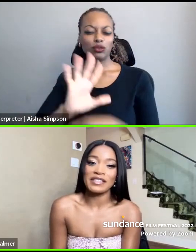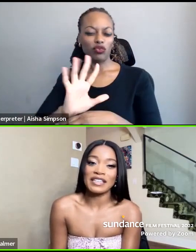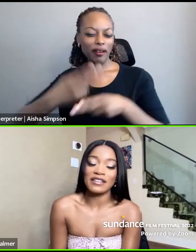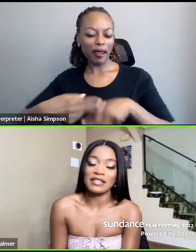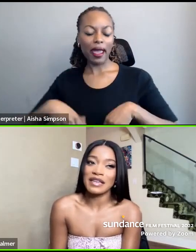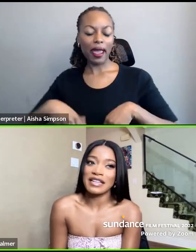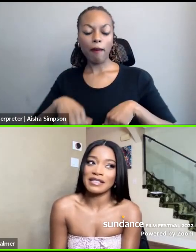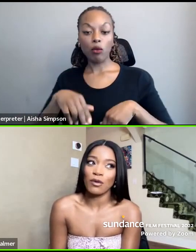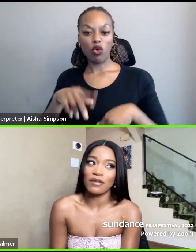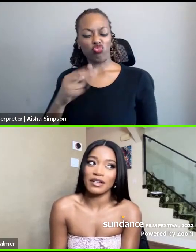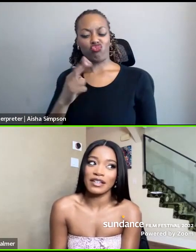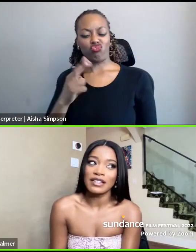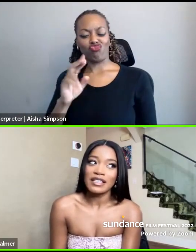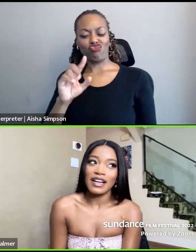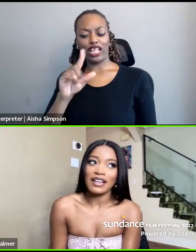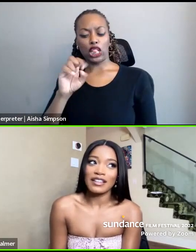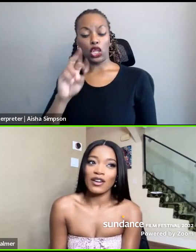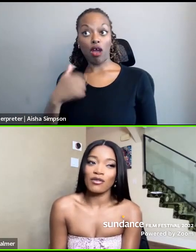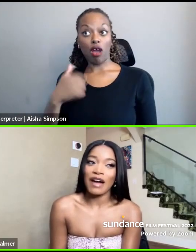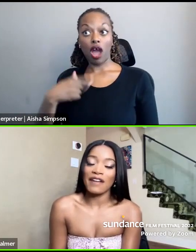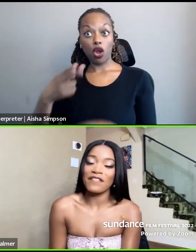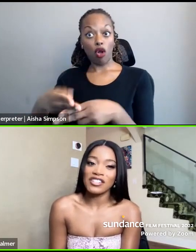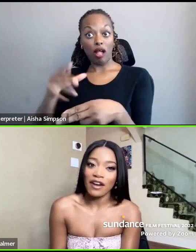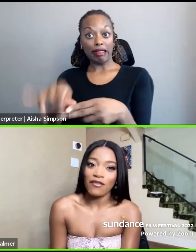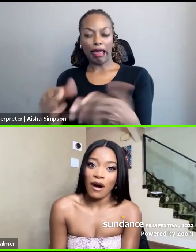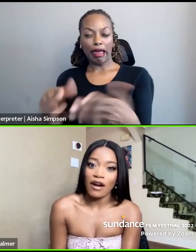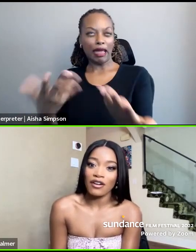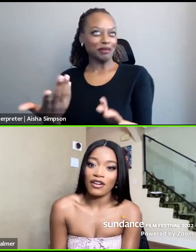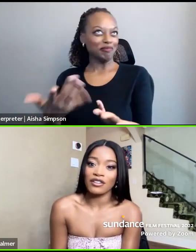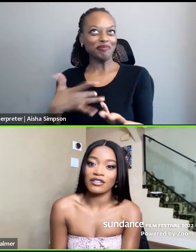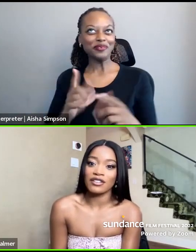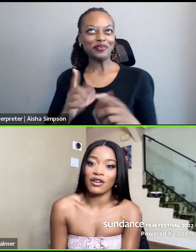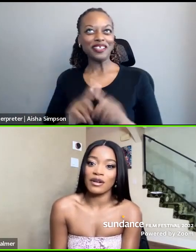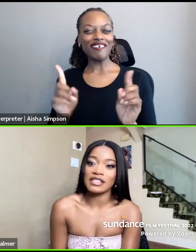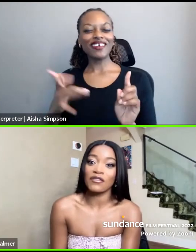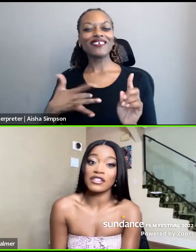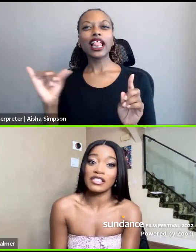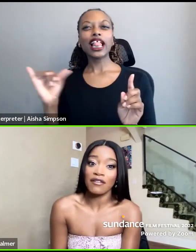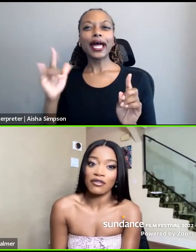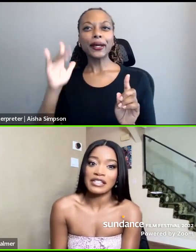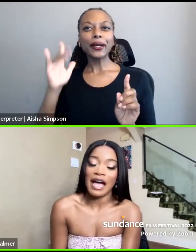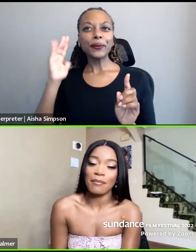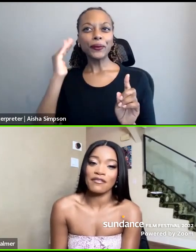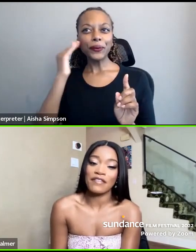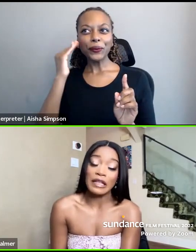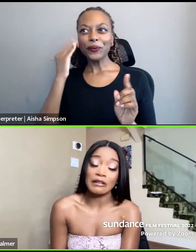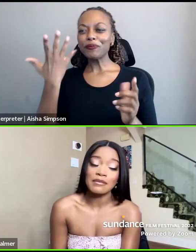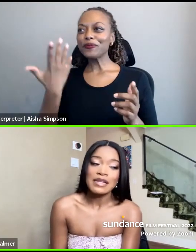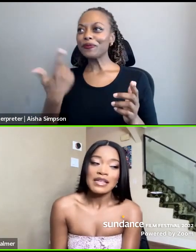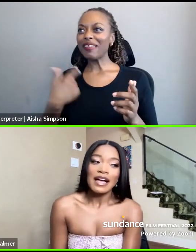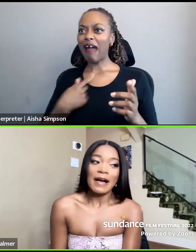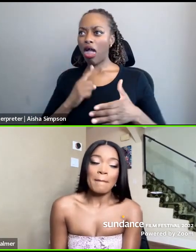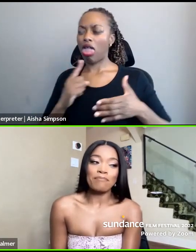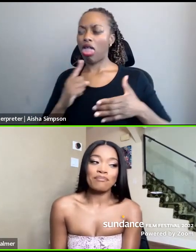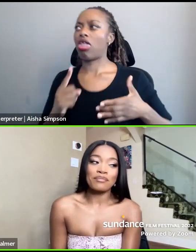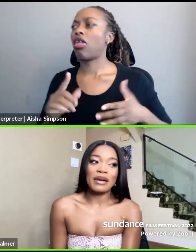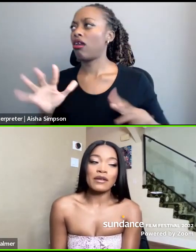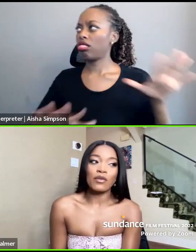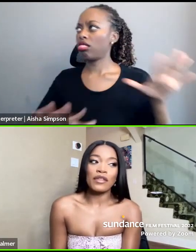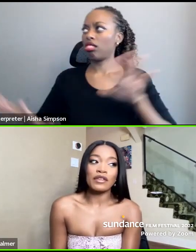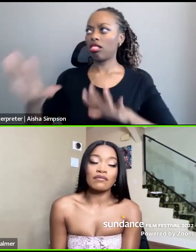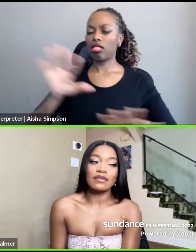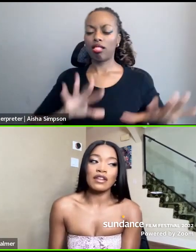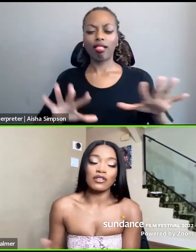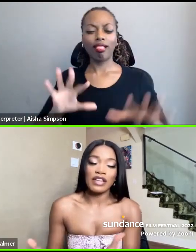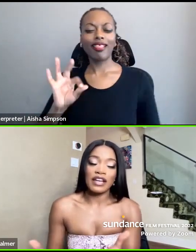people perceive it. To me, it's more of a, kind of fish out of water, a self-discovery type of film.